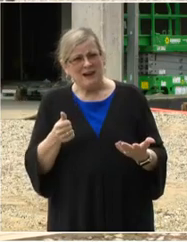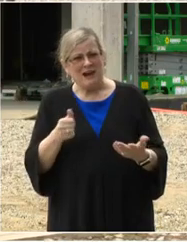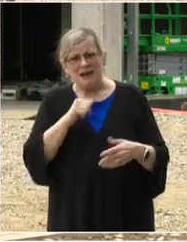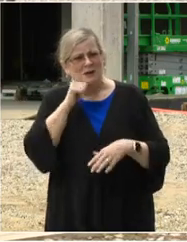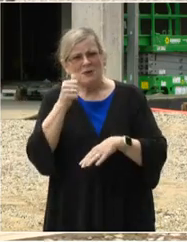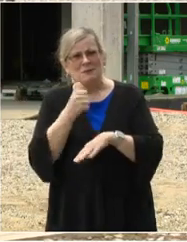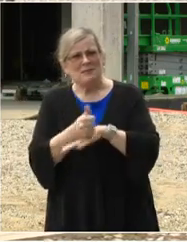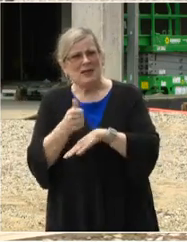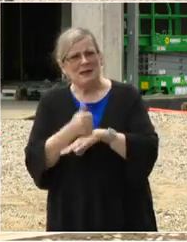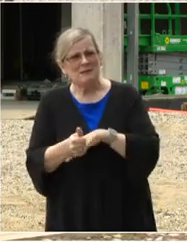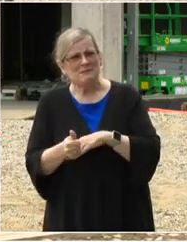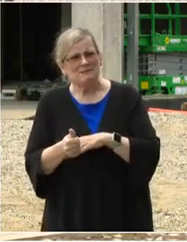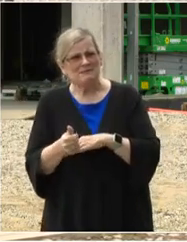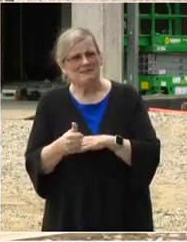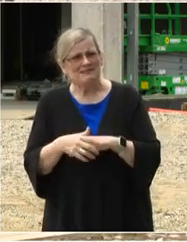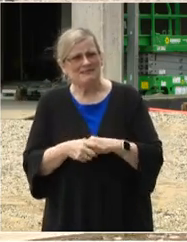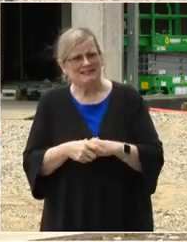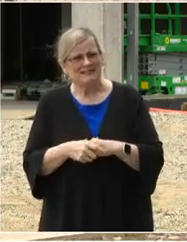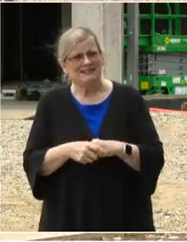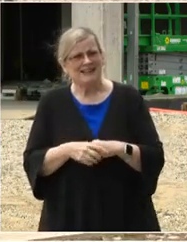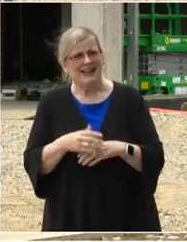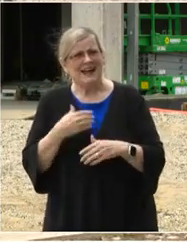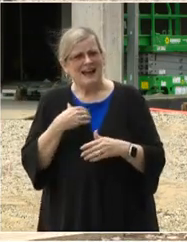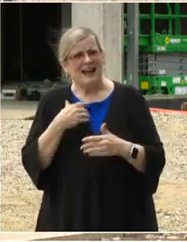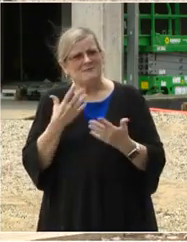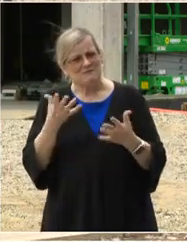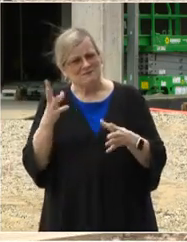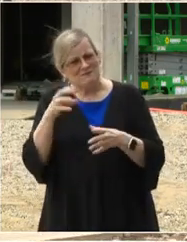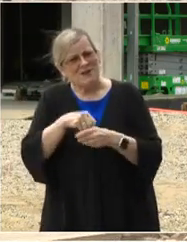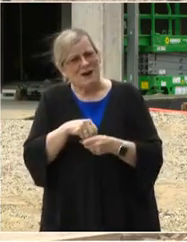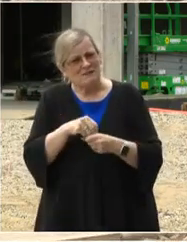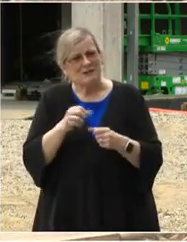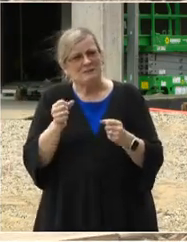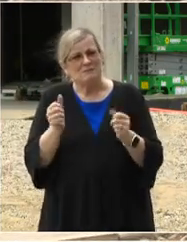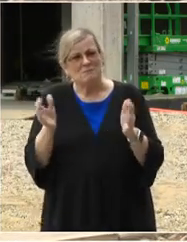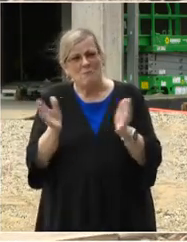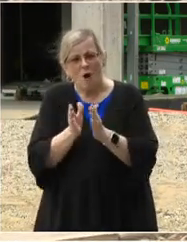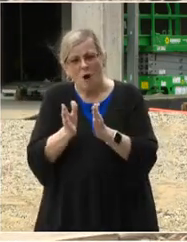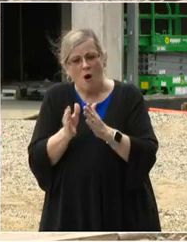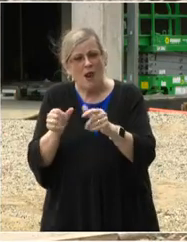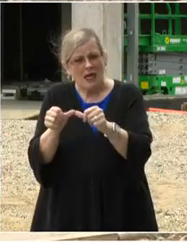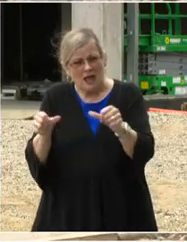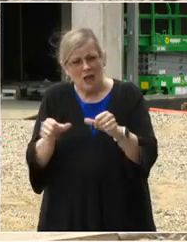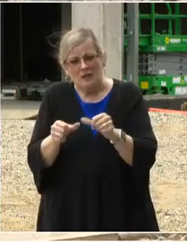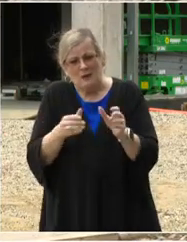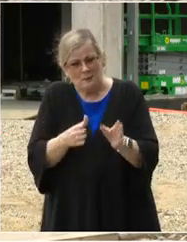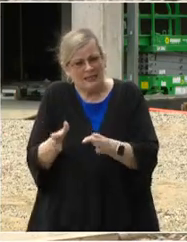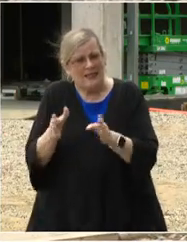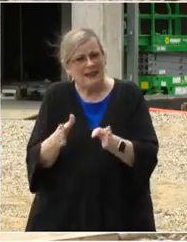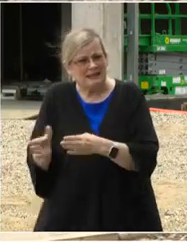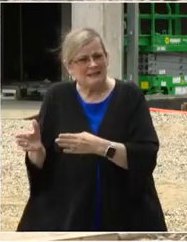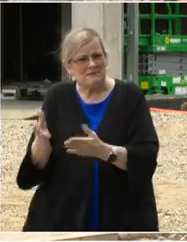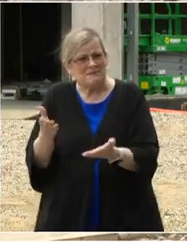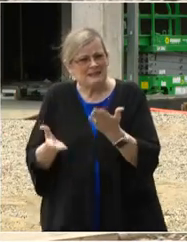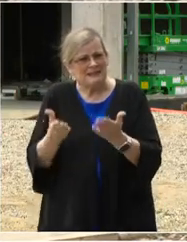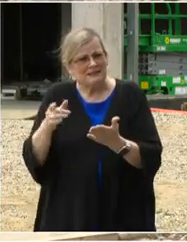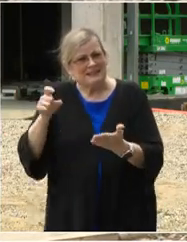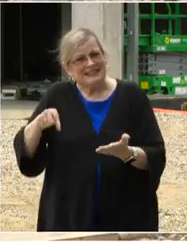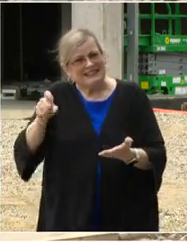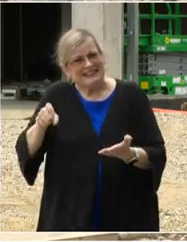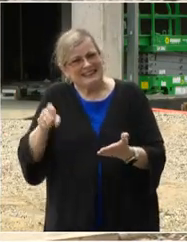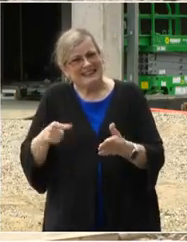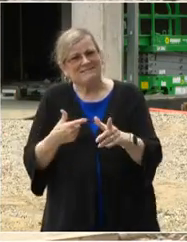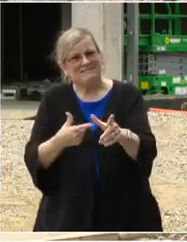Okay. I've been involved with a lot of small area plans, so maybe we have to come up with the express small area